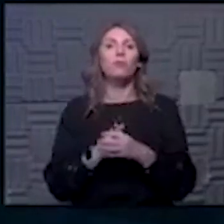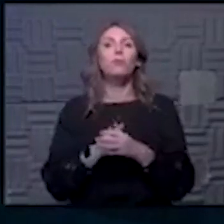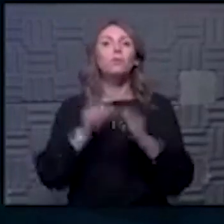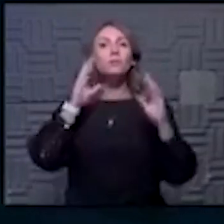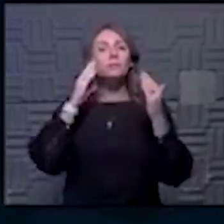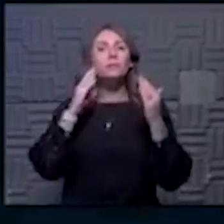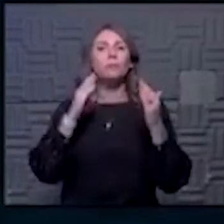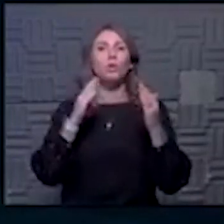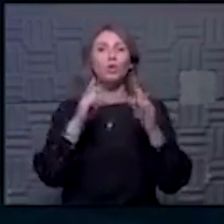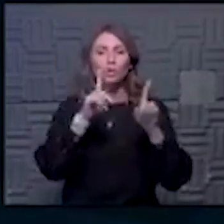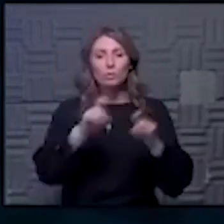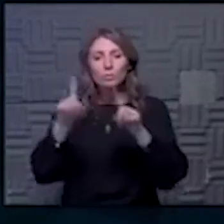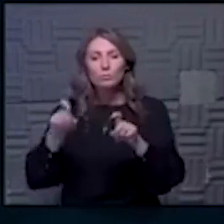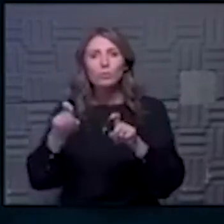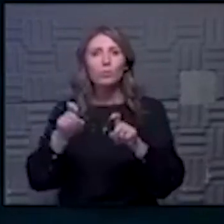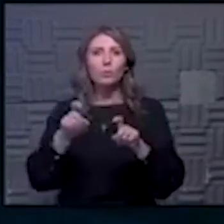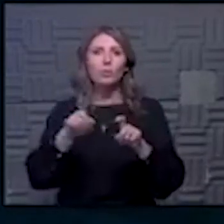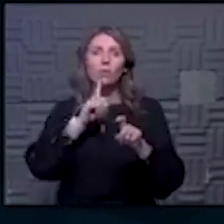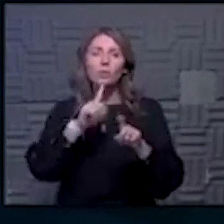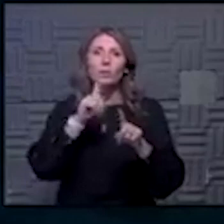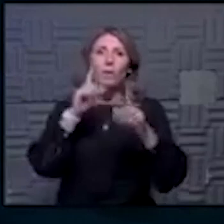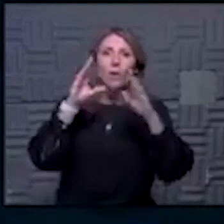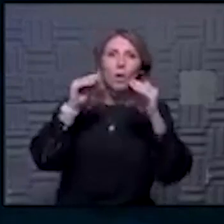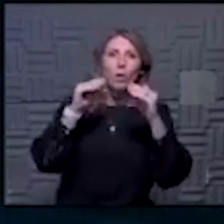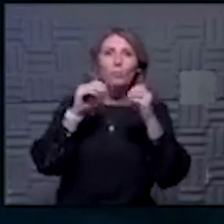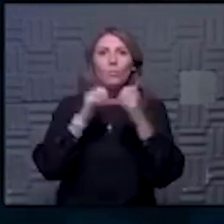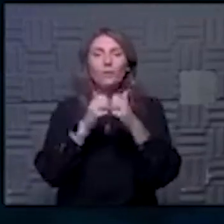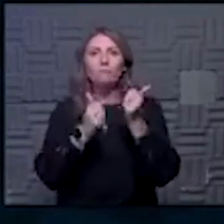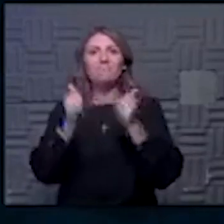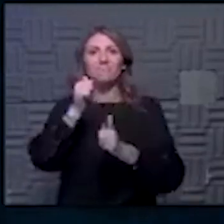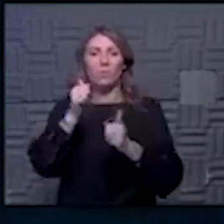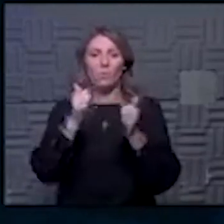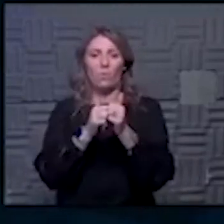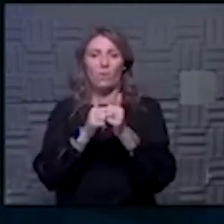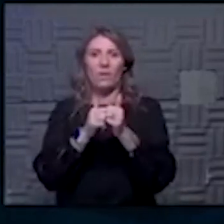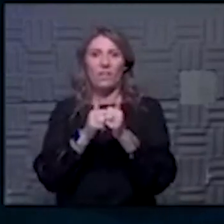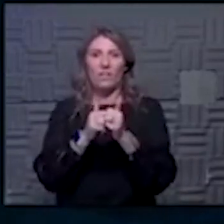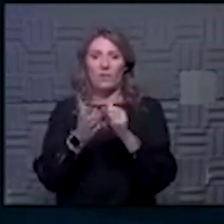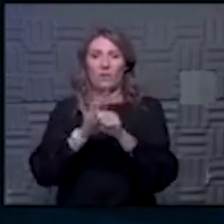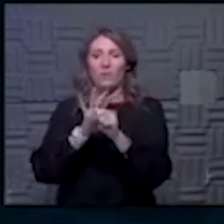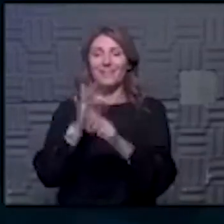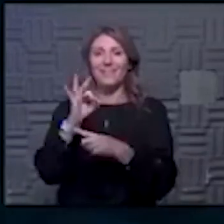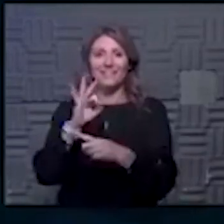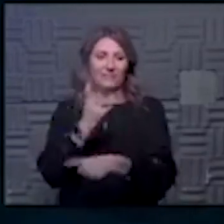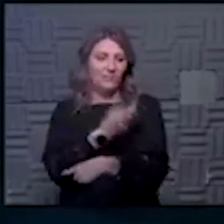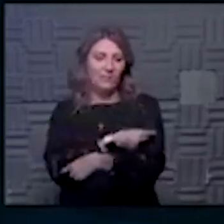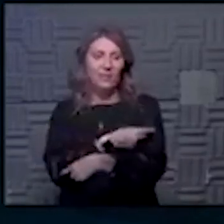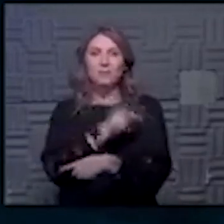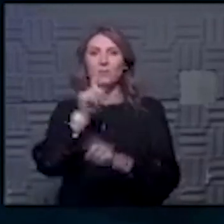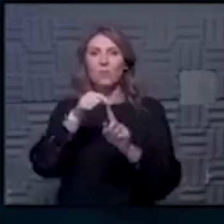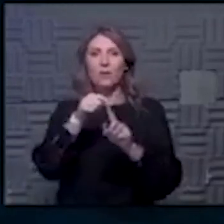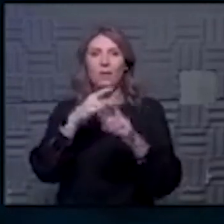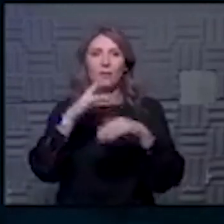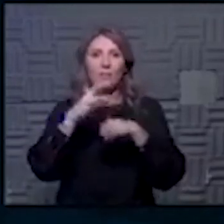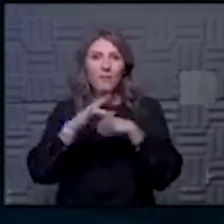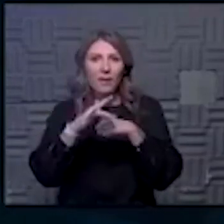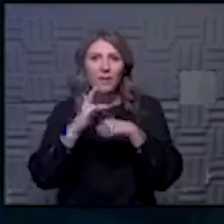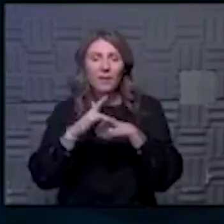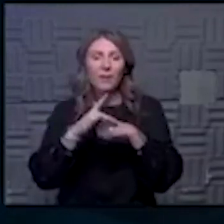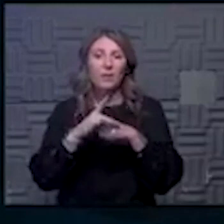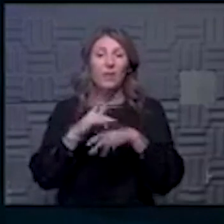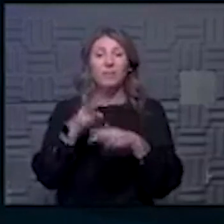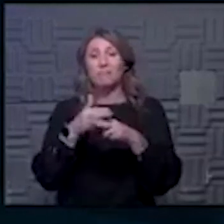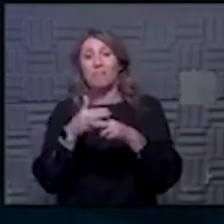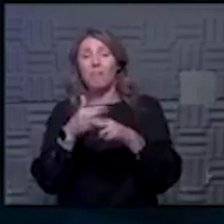we also hope to be very involved with the administration of the COVID vaccines once they're available. Our tentative plan is to provide the